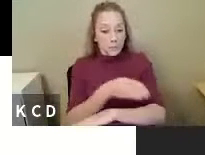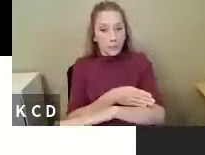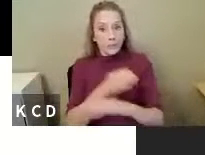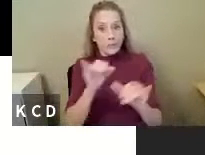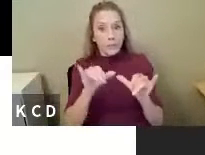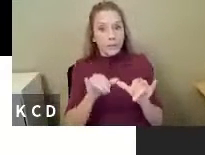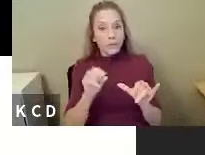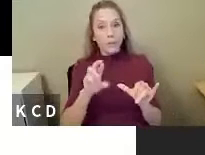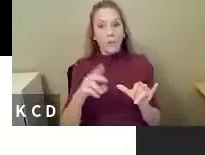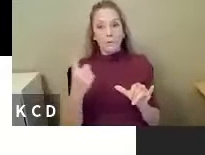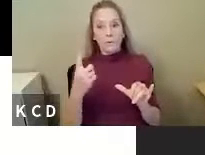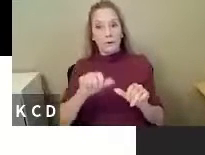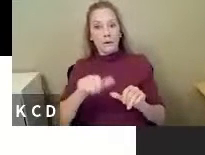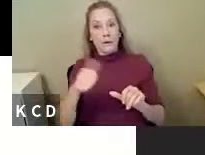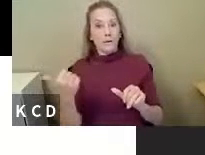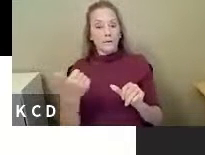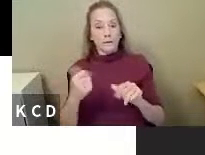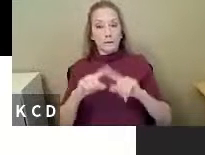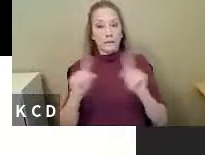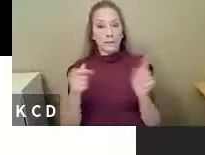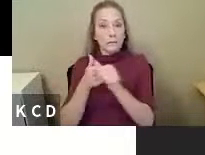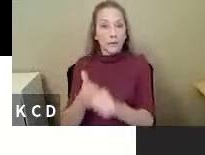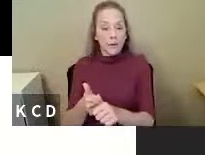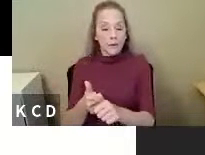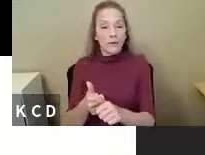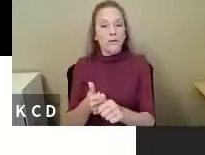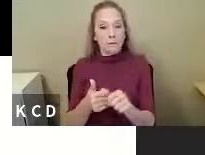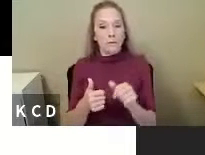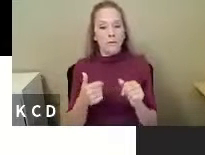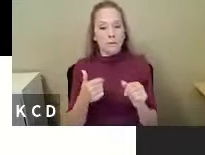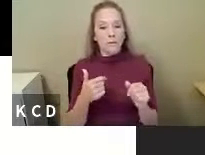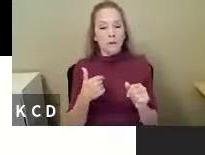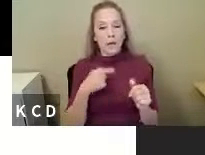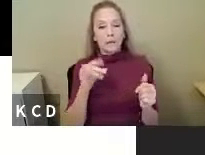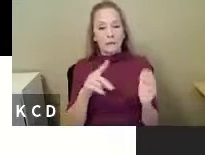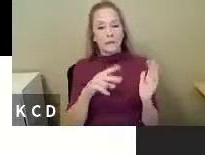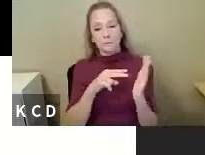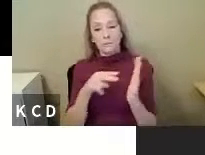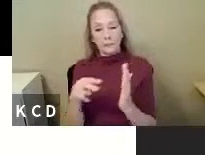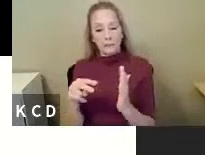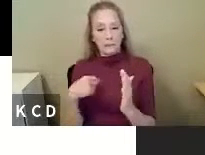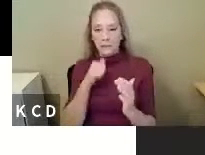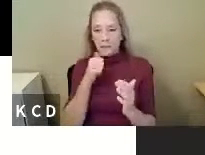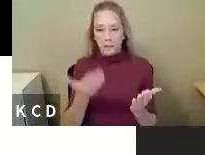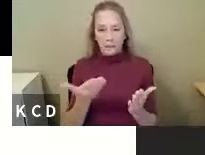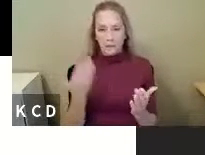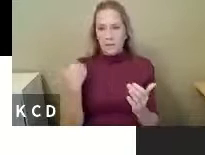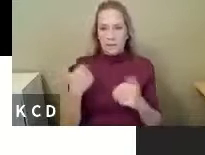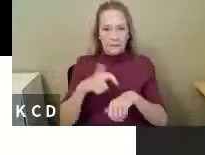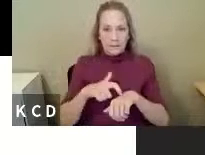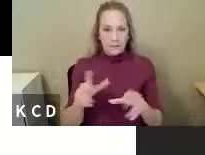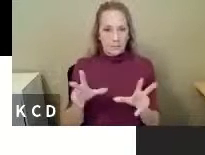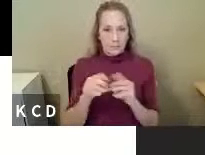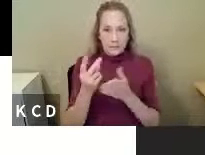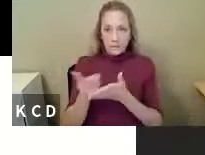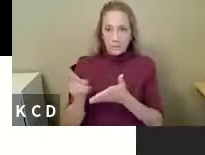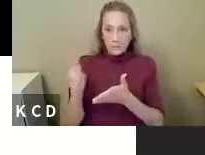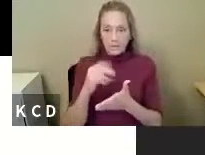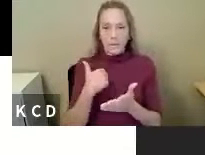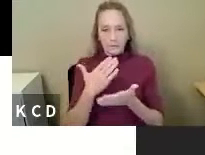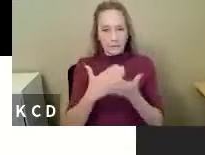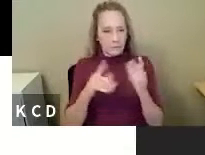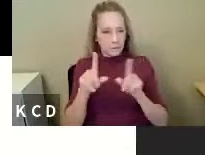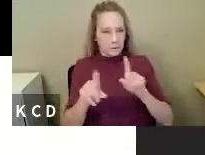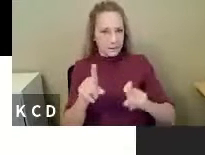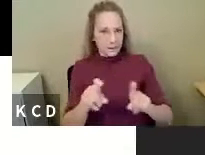different. I did have a couple of questions after I looked through this, and not having been here last time. One